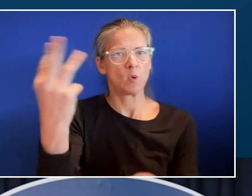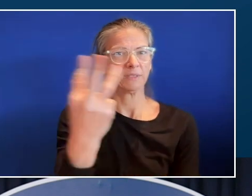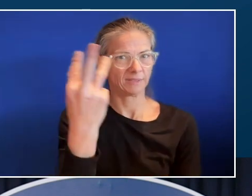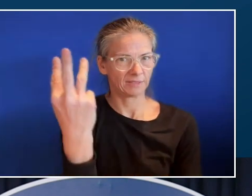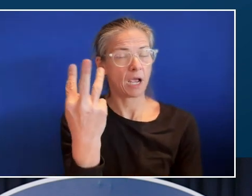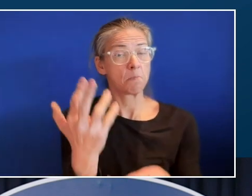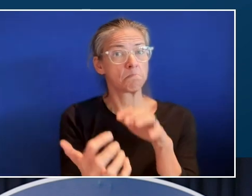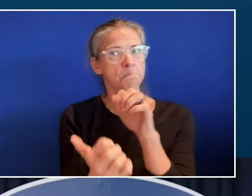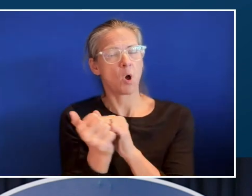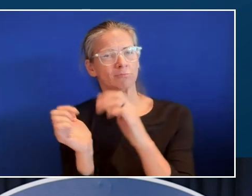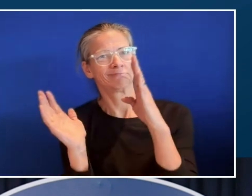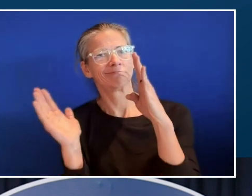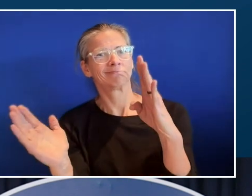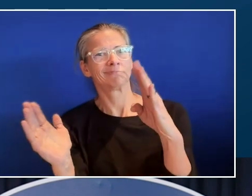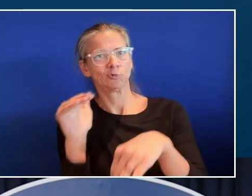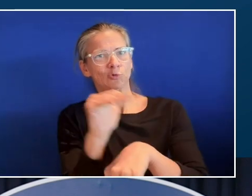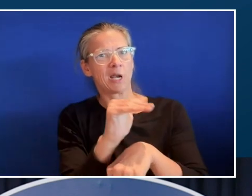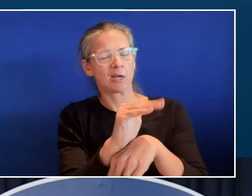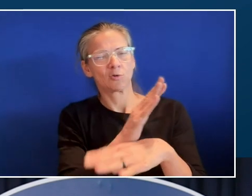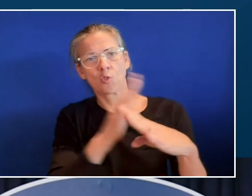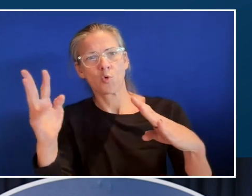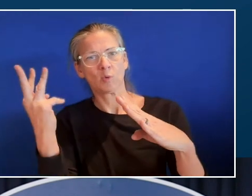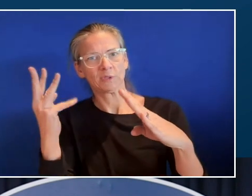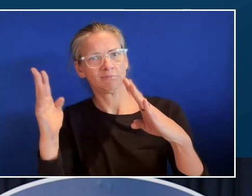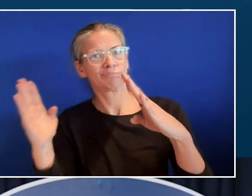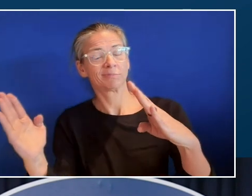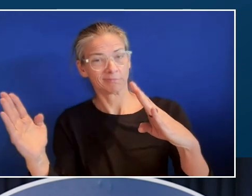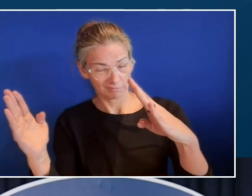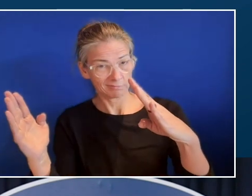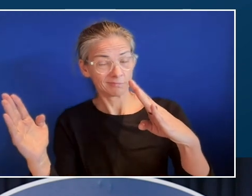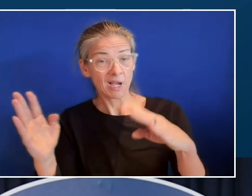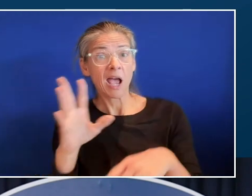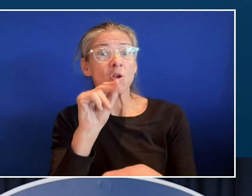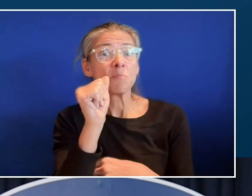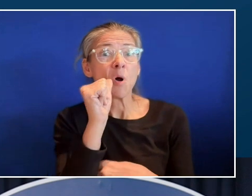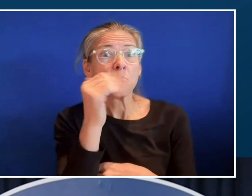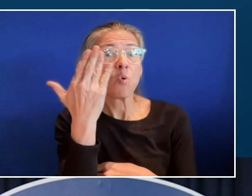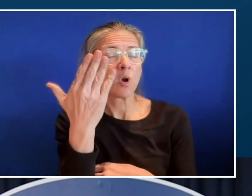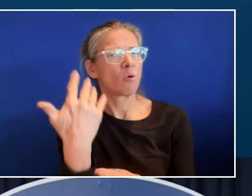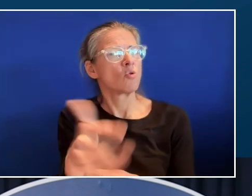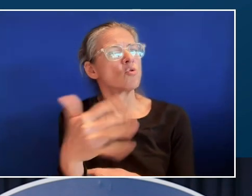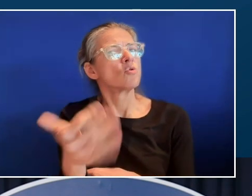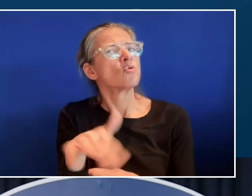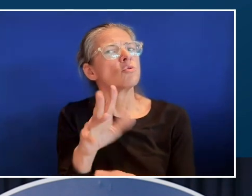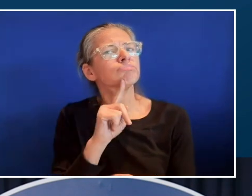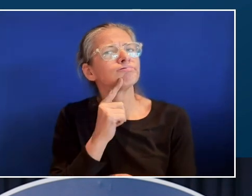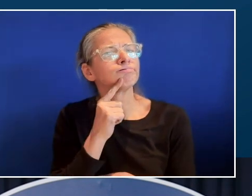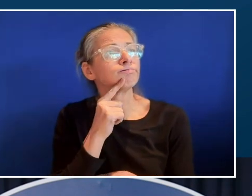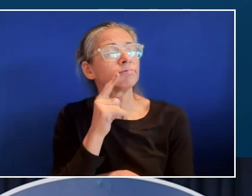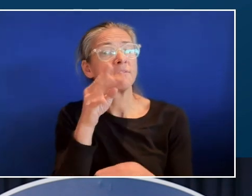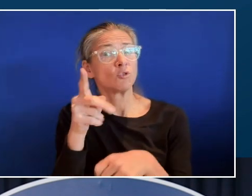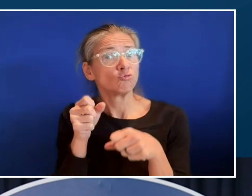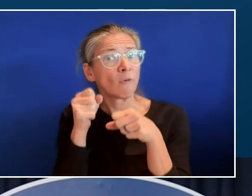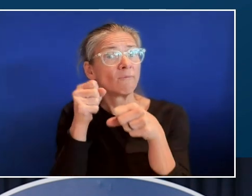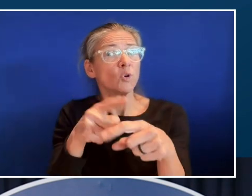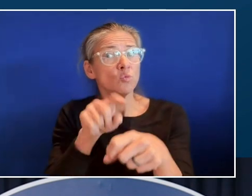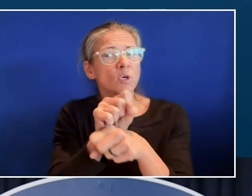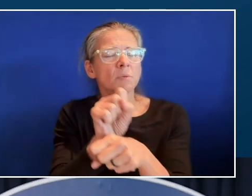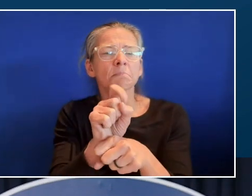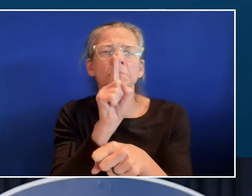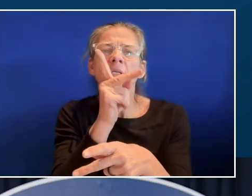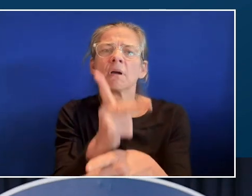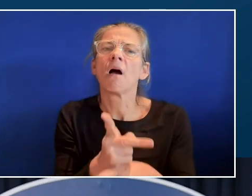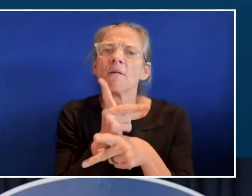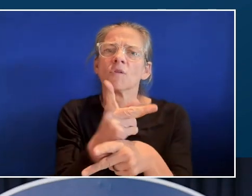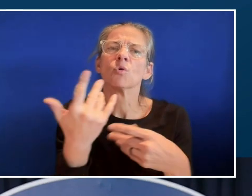majority, or at least the most concerning part, hitting during the commute tomorrow morning, which means if you're commuting in, you need to be really